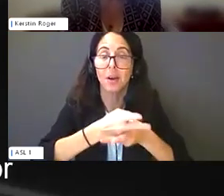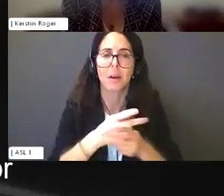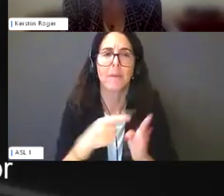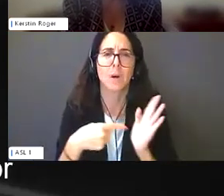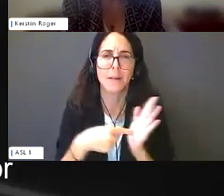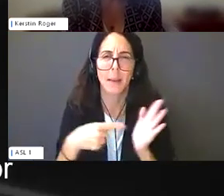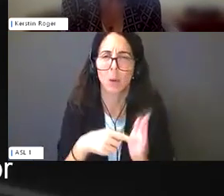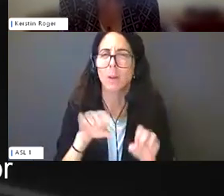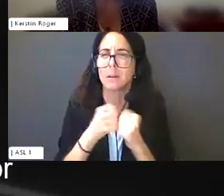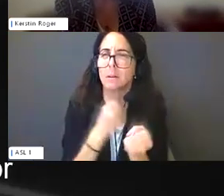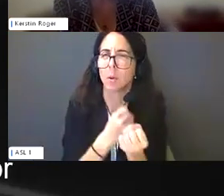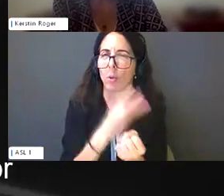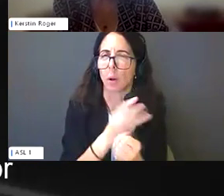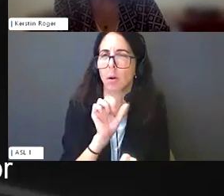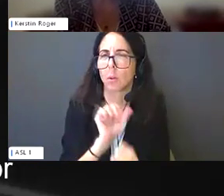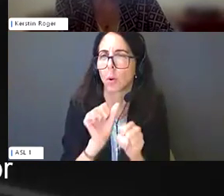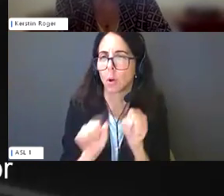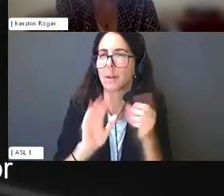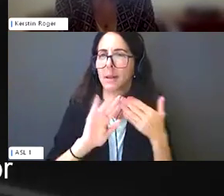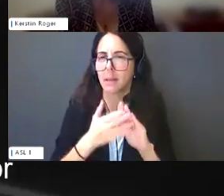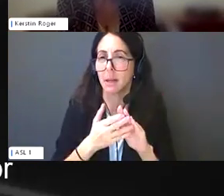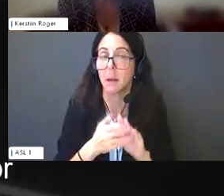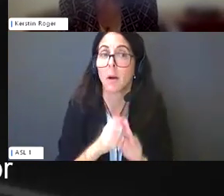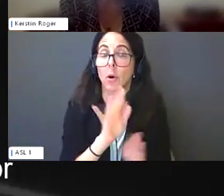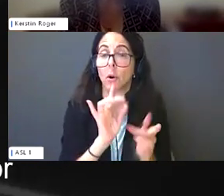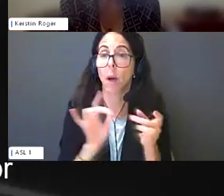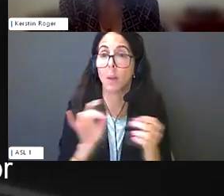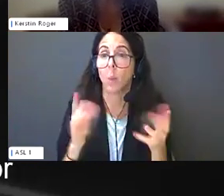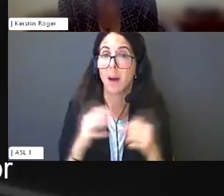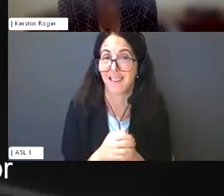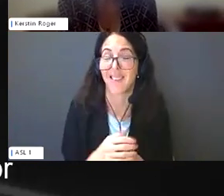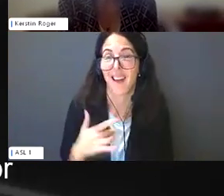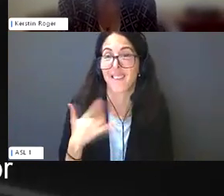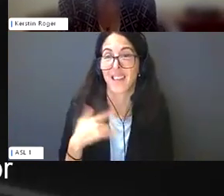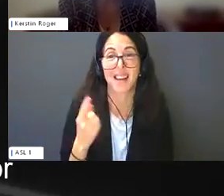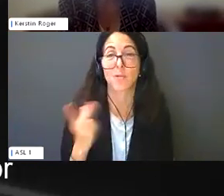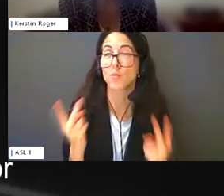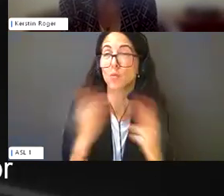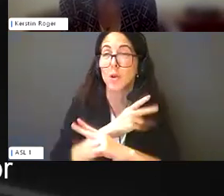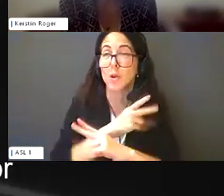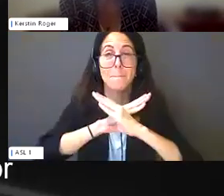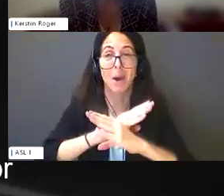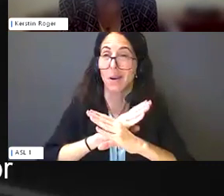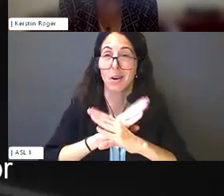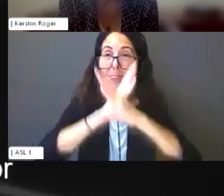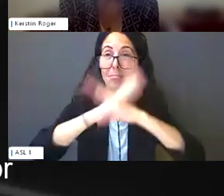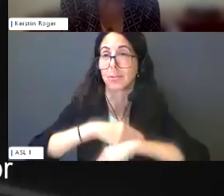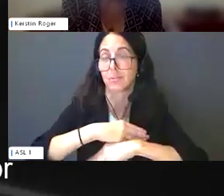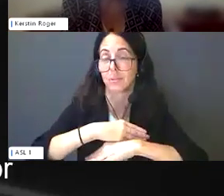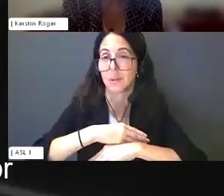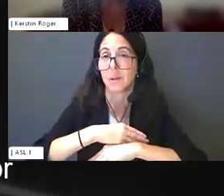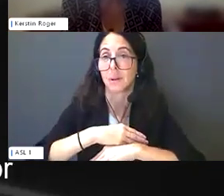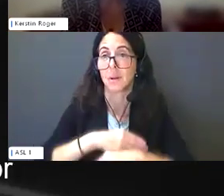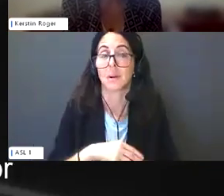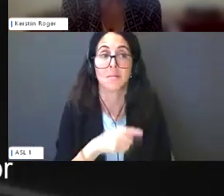social worker says, I think that at times that is probably one of the biggest barriers that we have to overcome. The